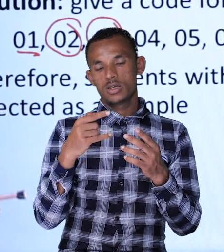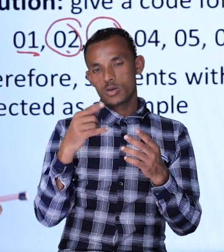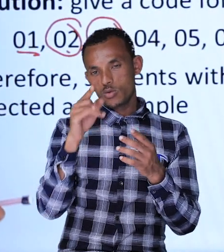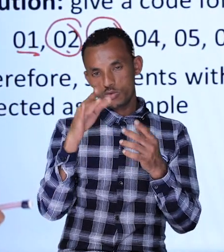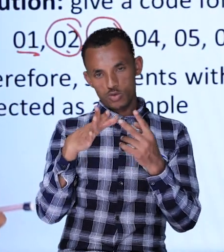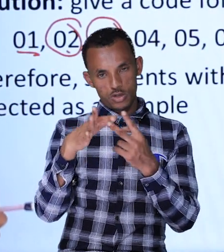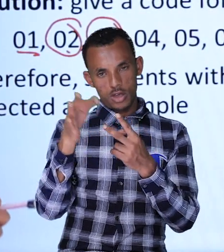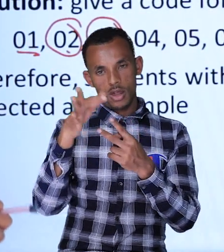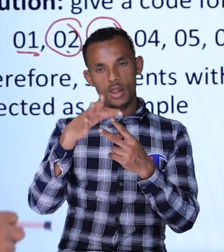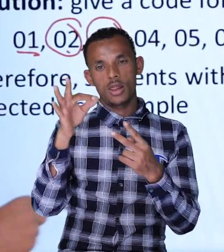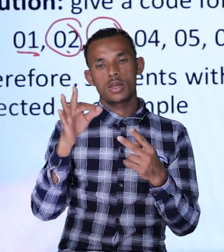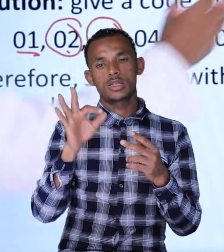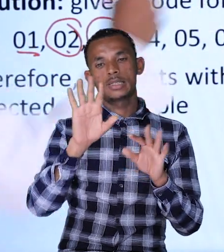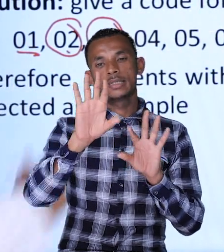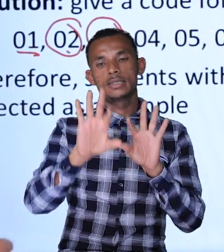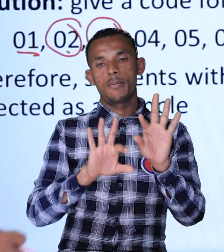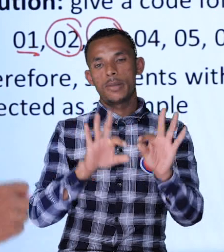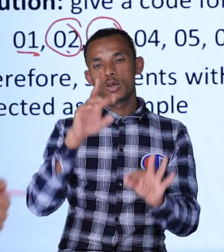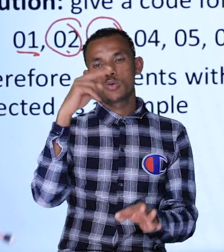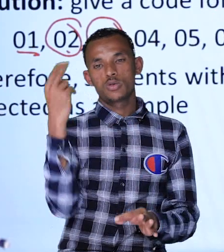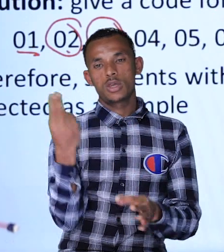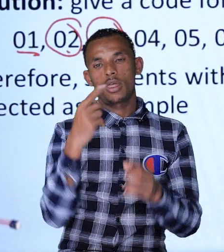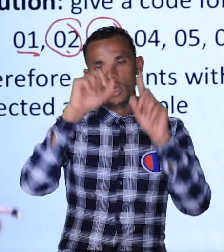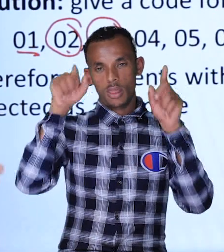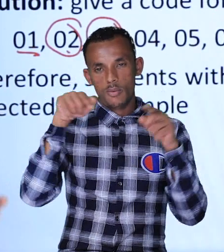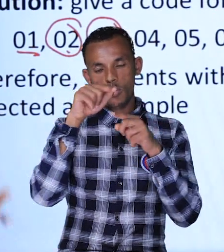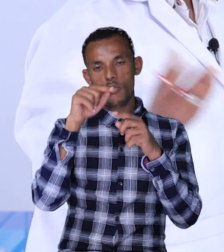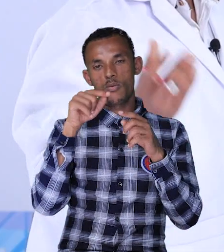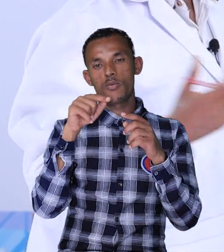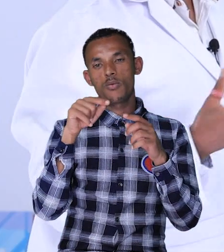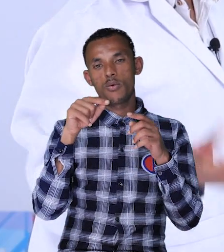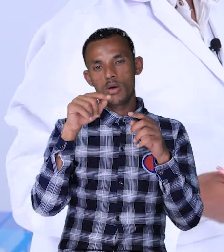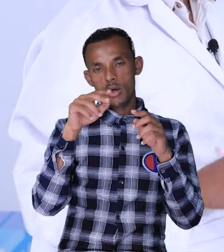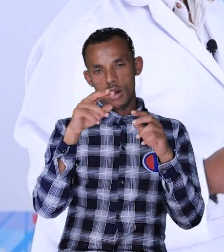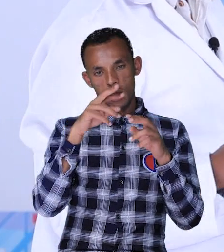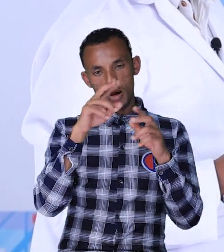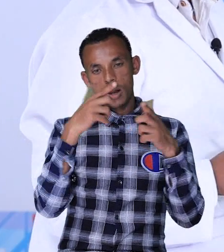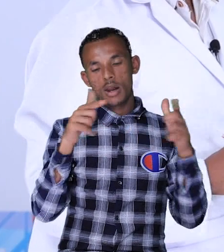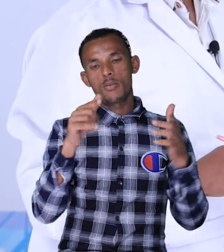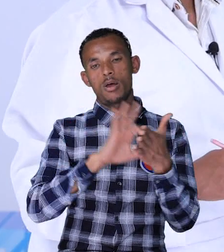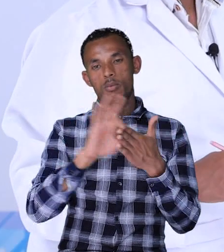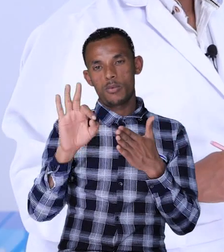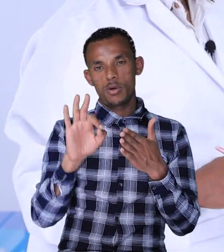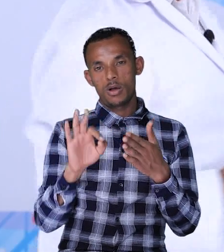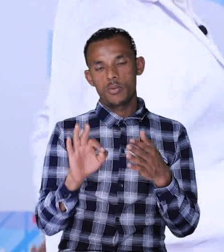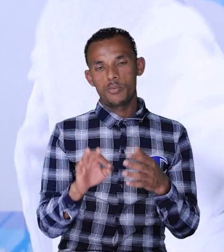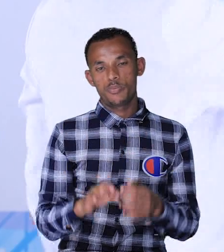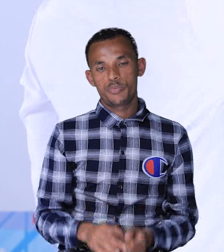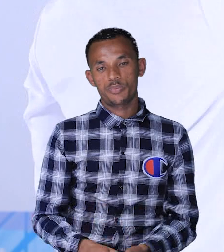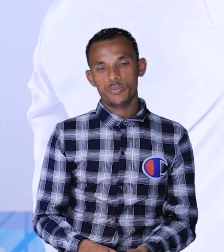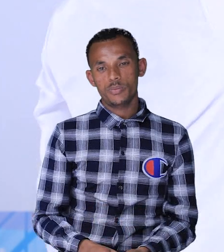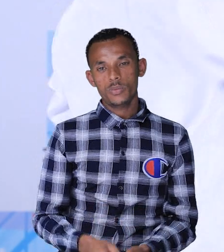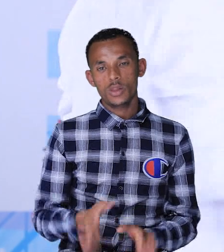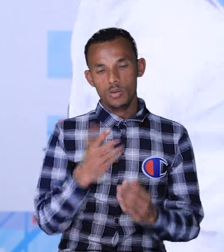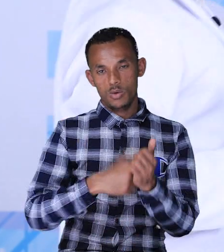select a sample using a table of random number. So this is it. This is how to apply table of random number. Now